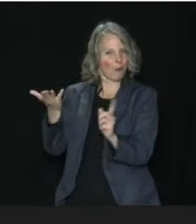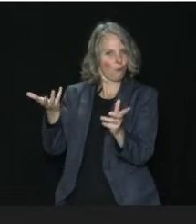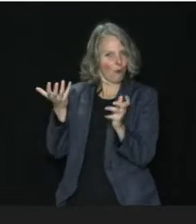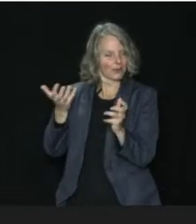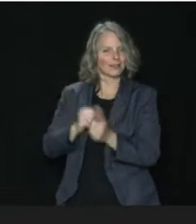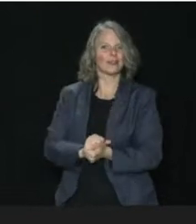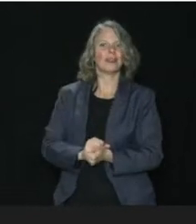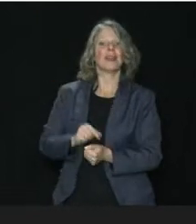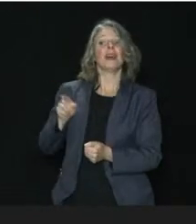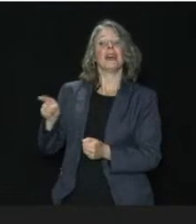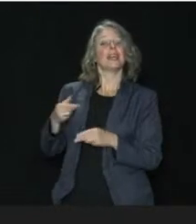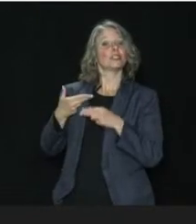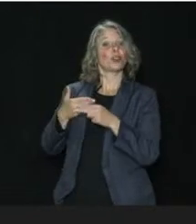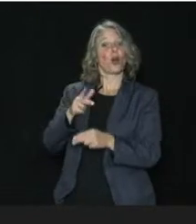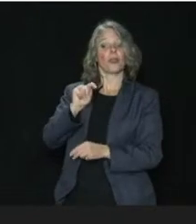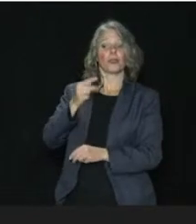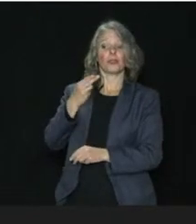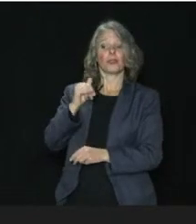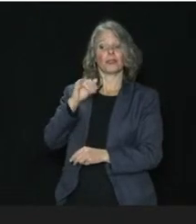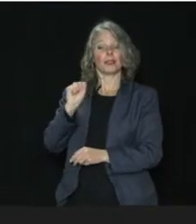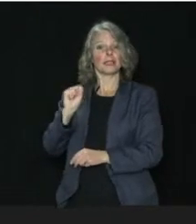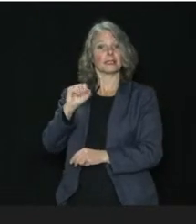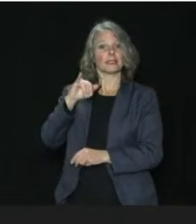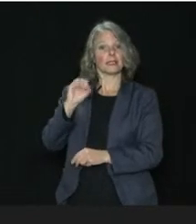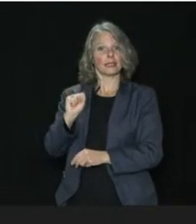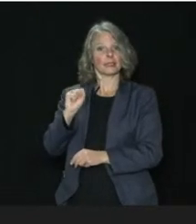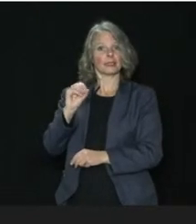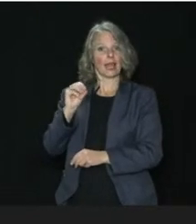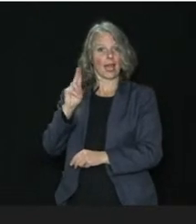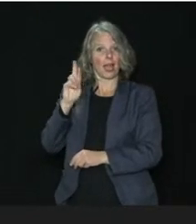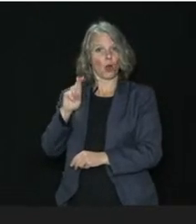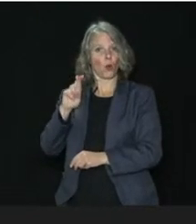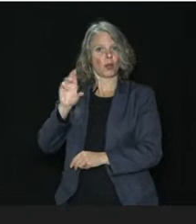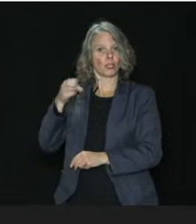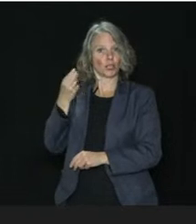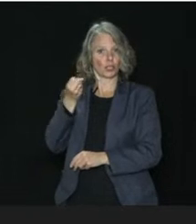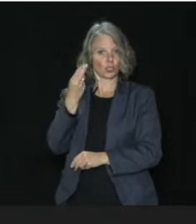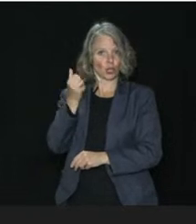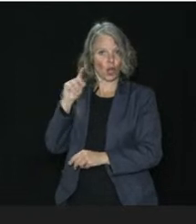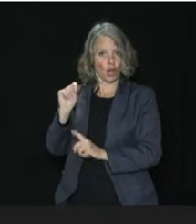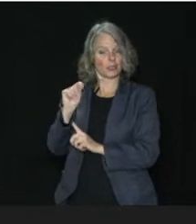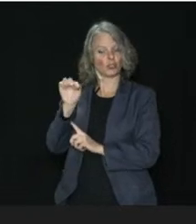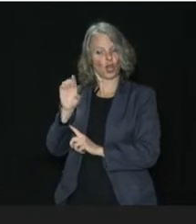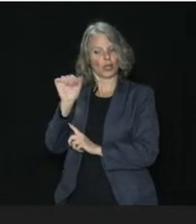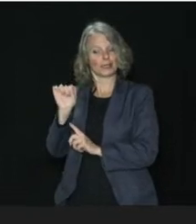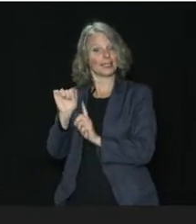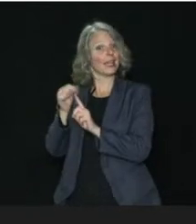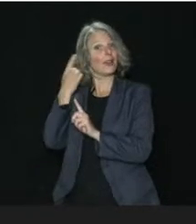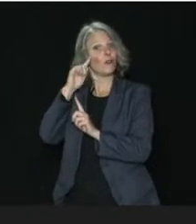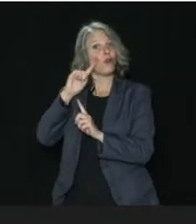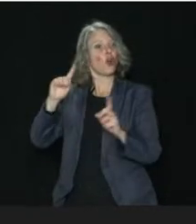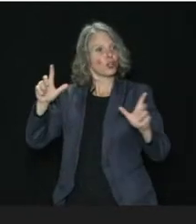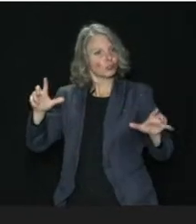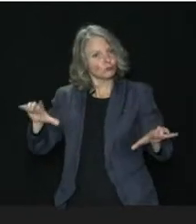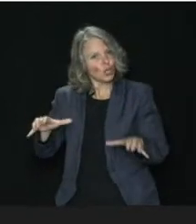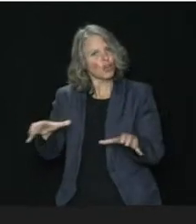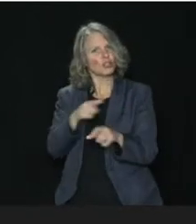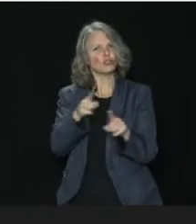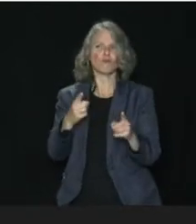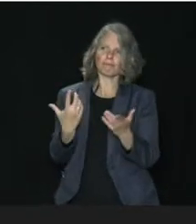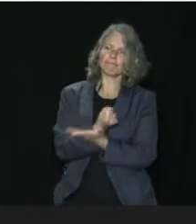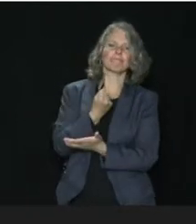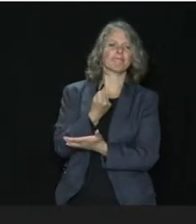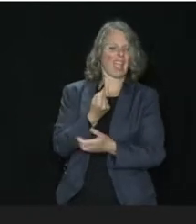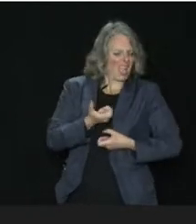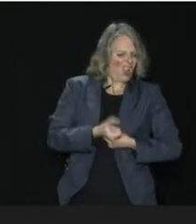is ourshot.ca is rallying Canadians across the country to encourage each other to replace vaccine hesitancy with